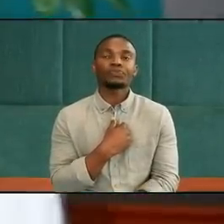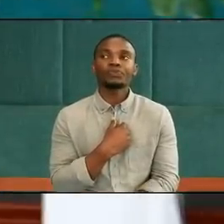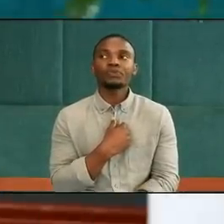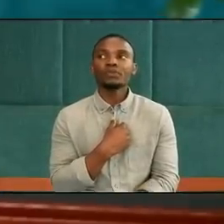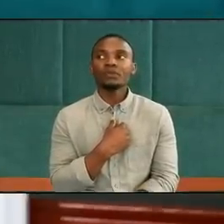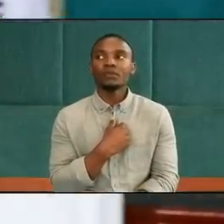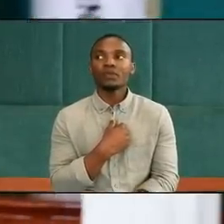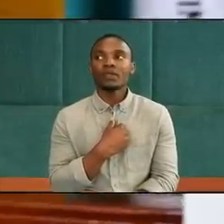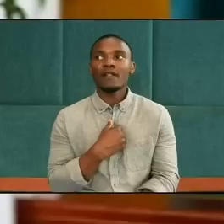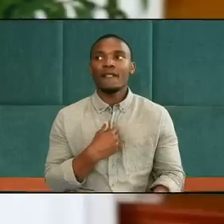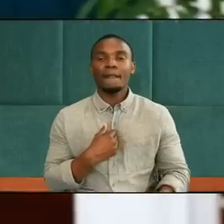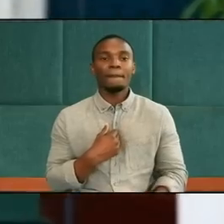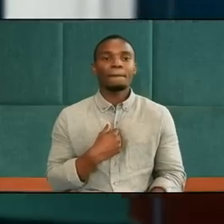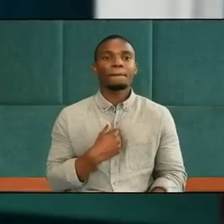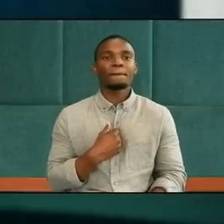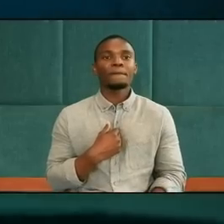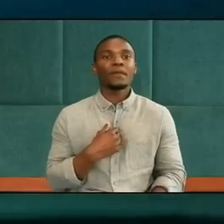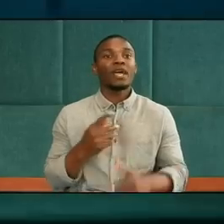So the